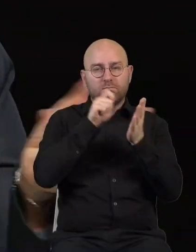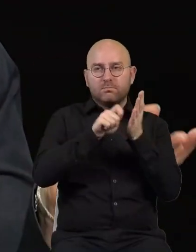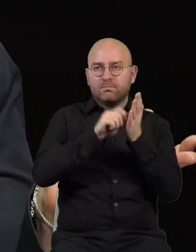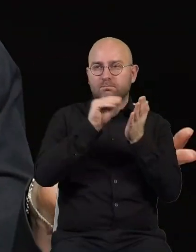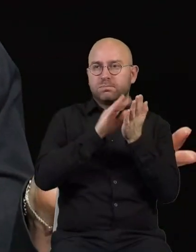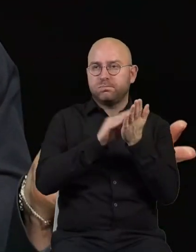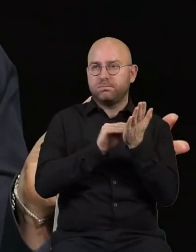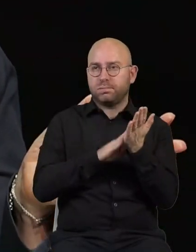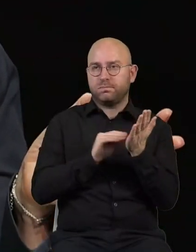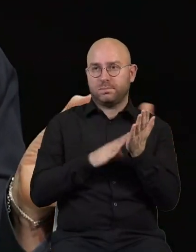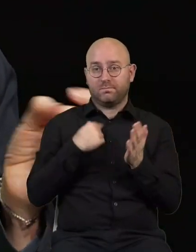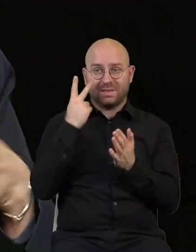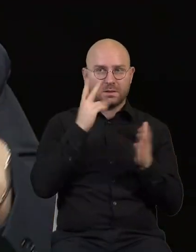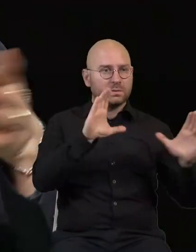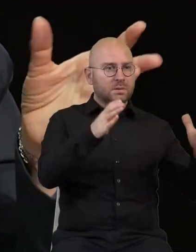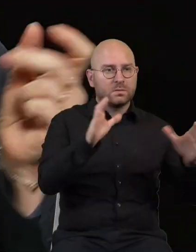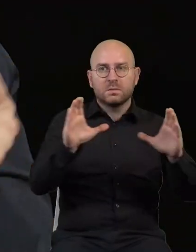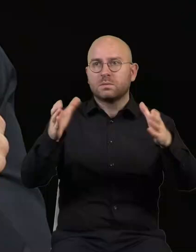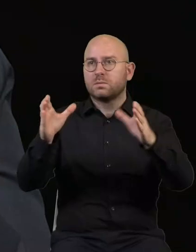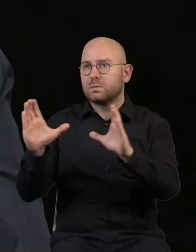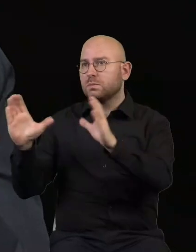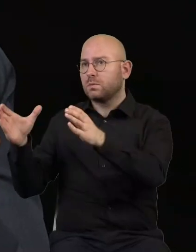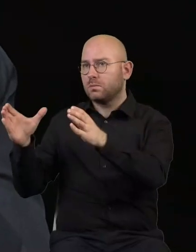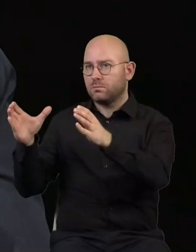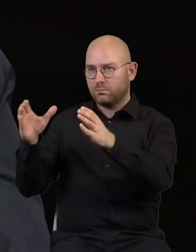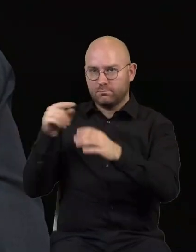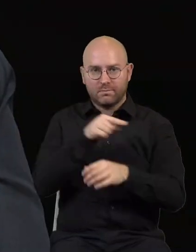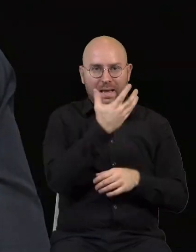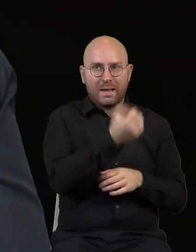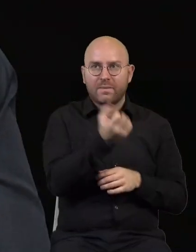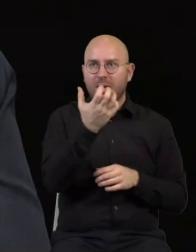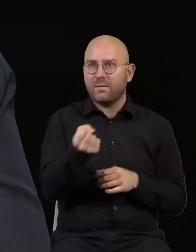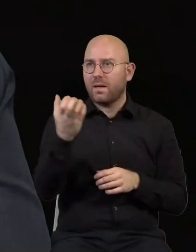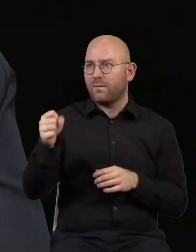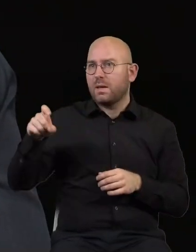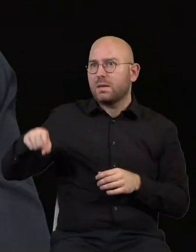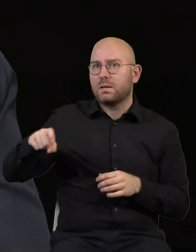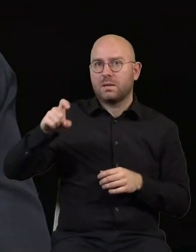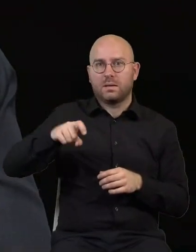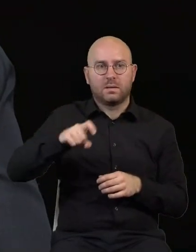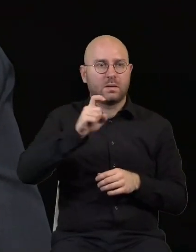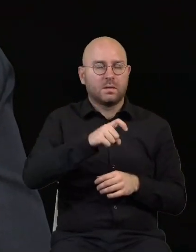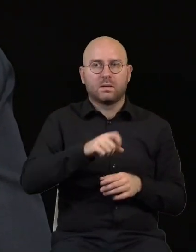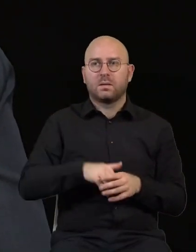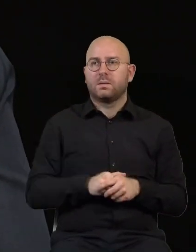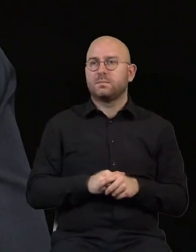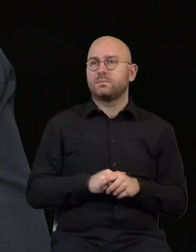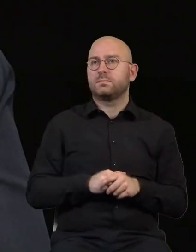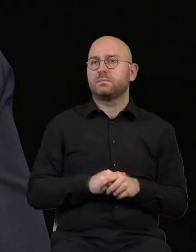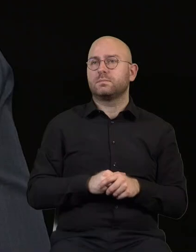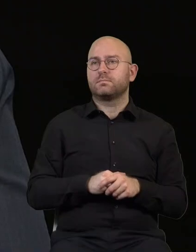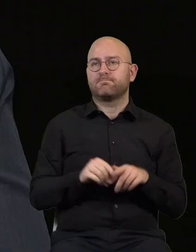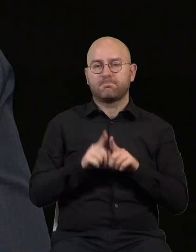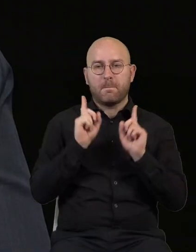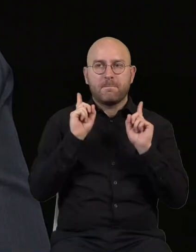to commute, the remote areas, so it's in many sectors of the EU